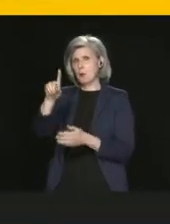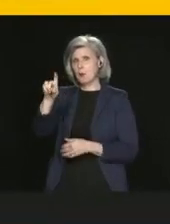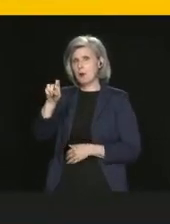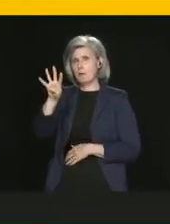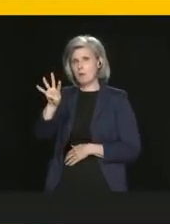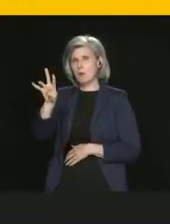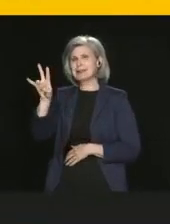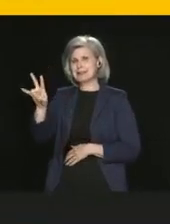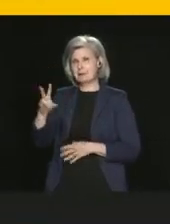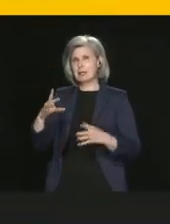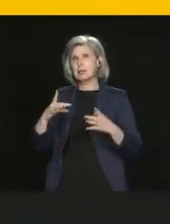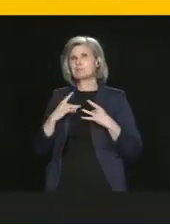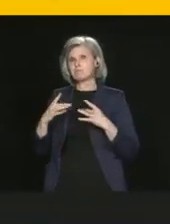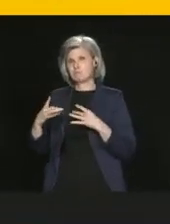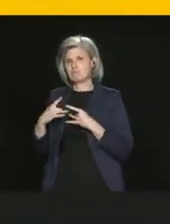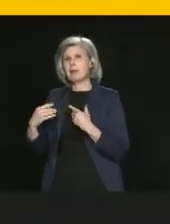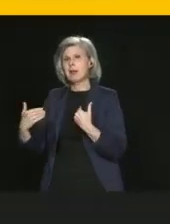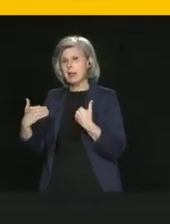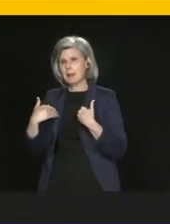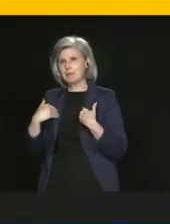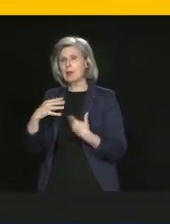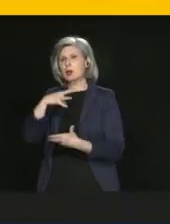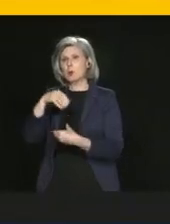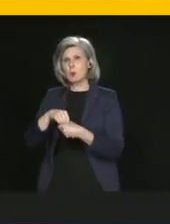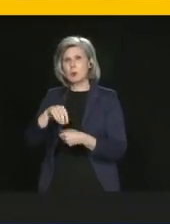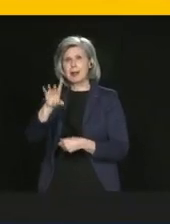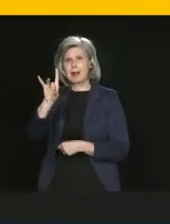8,175 deaths, and